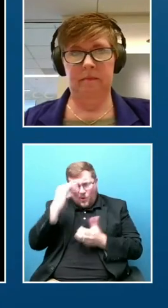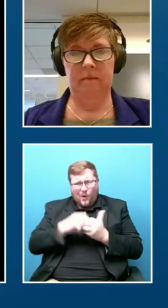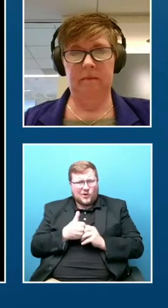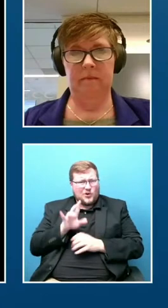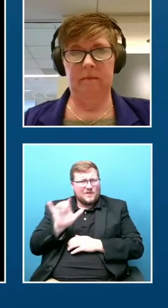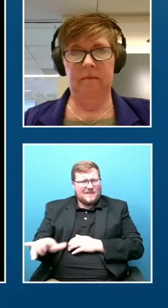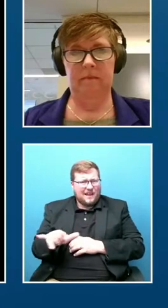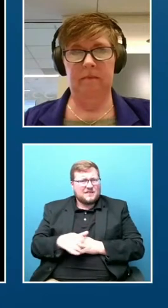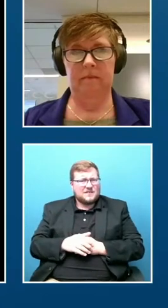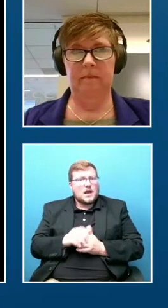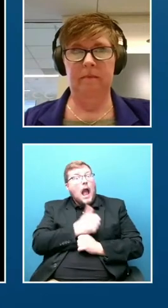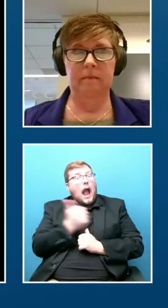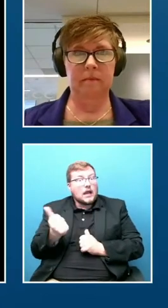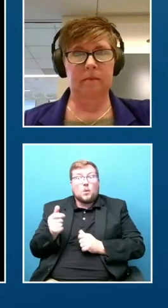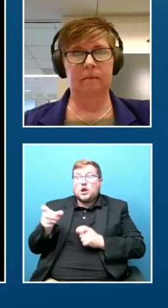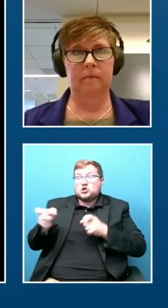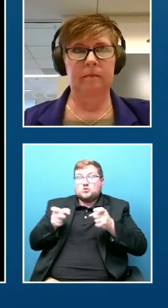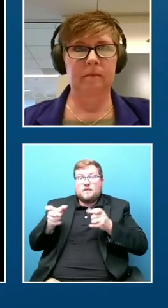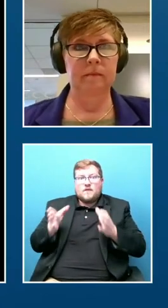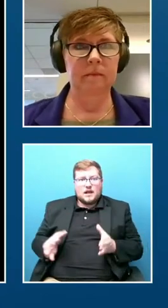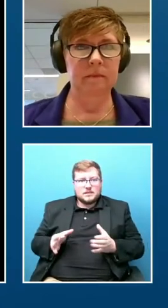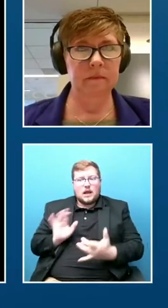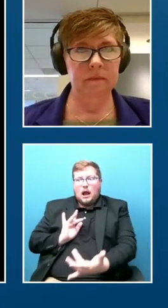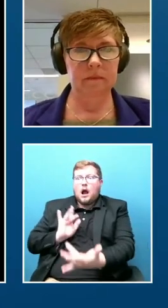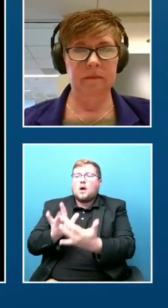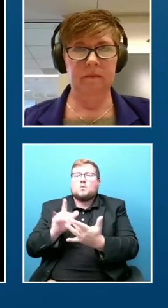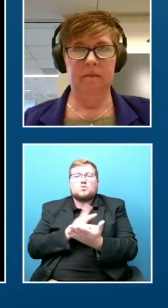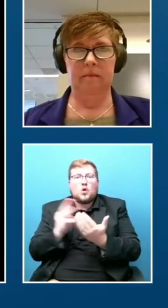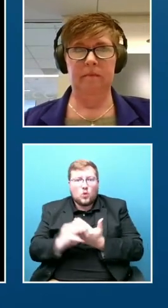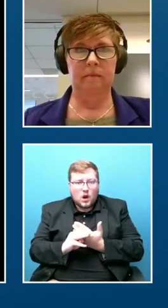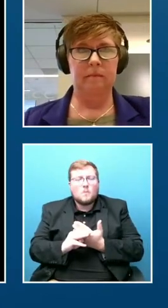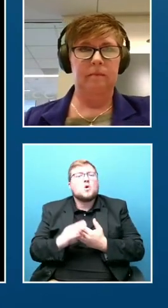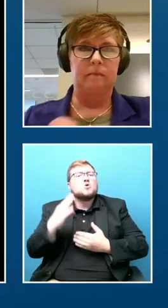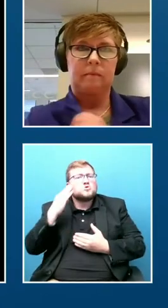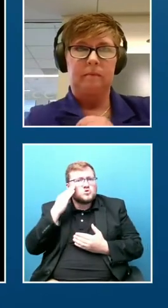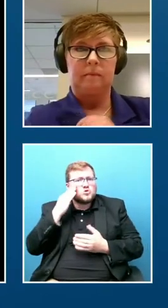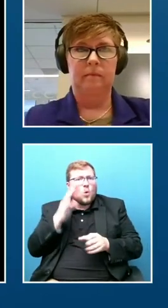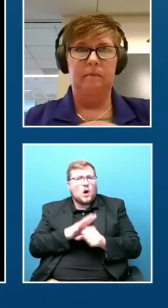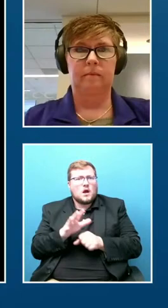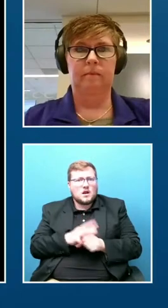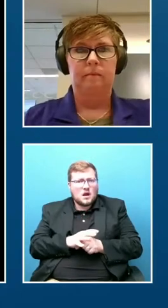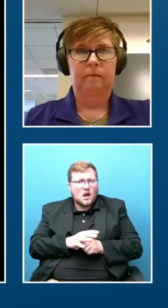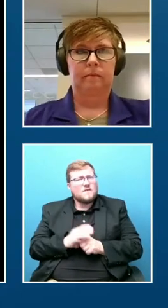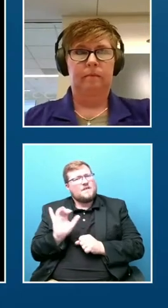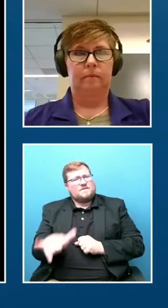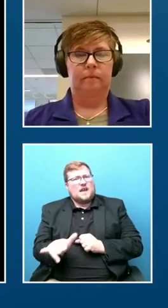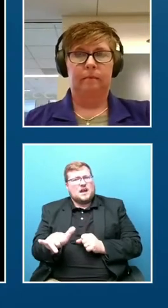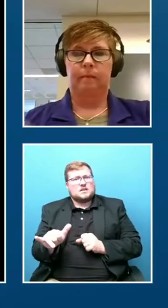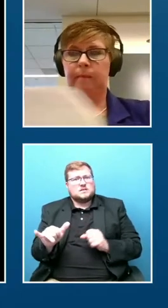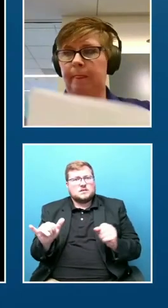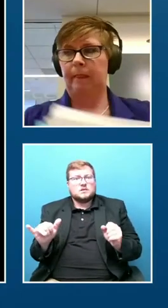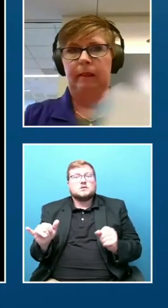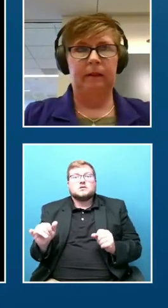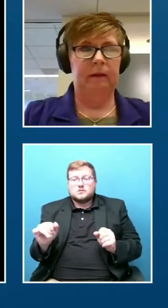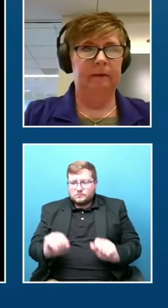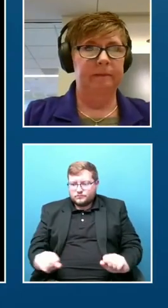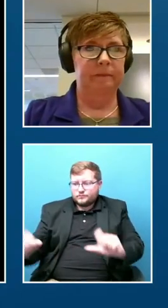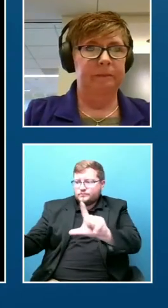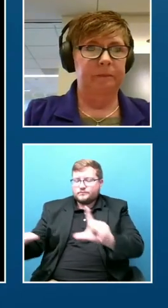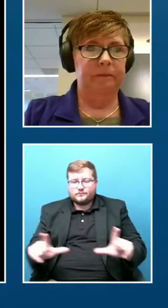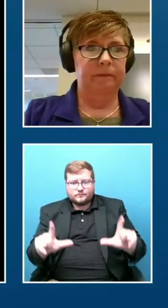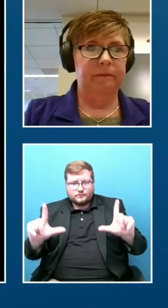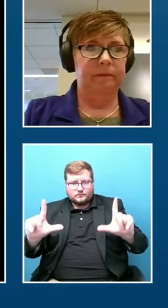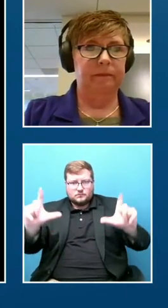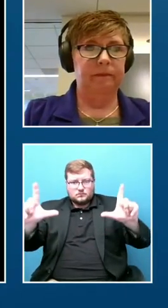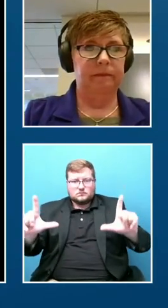anyone supervising an outreach program should know enough to realize that a screenshot of contents, especially without even headers, does